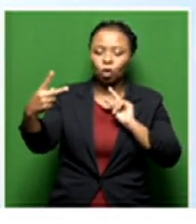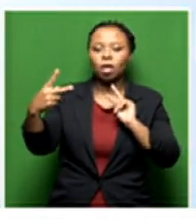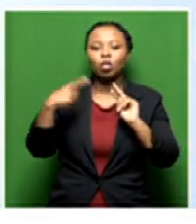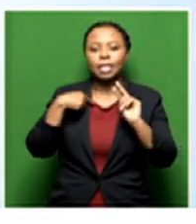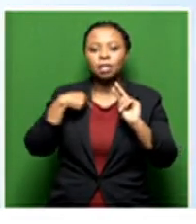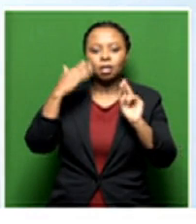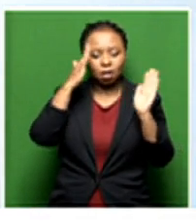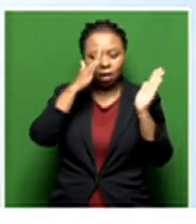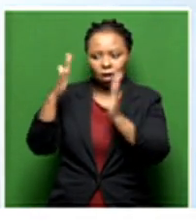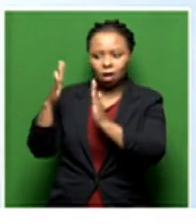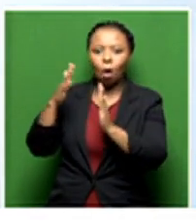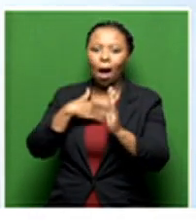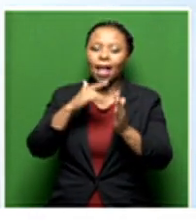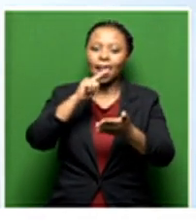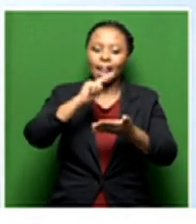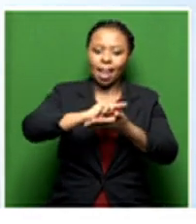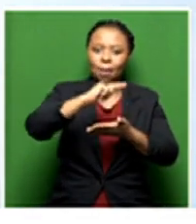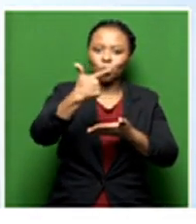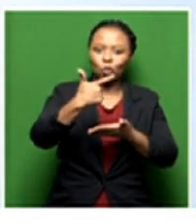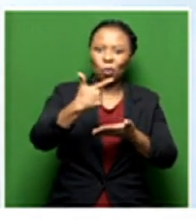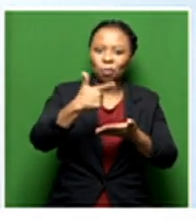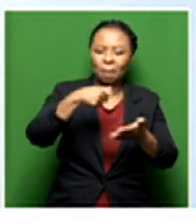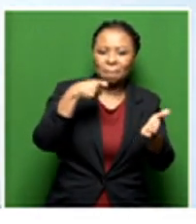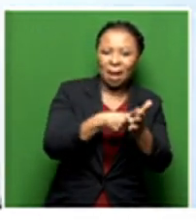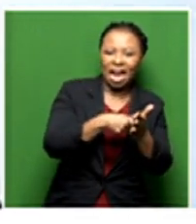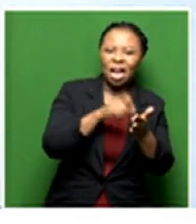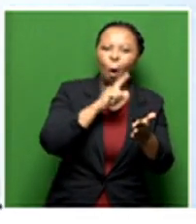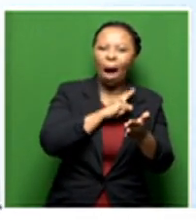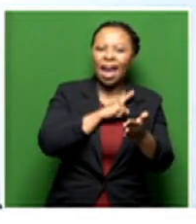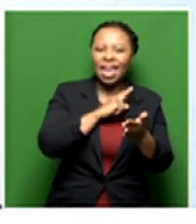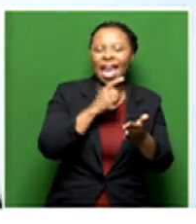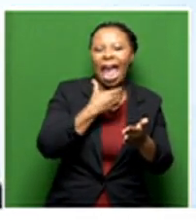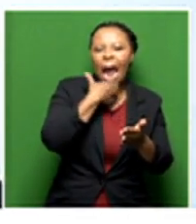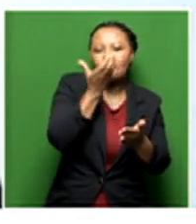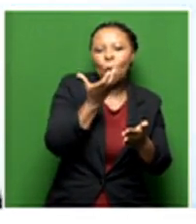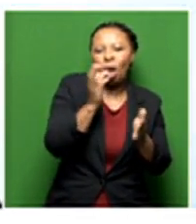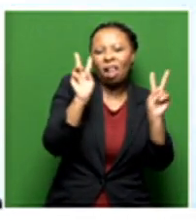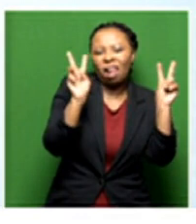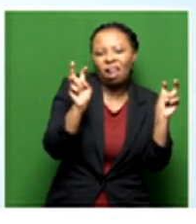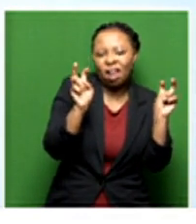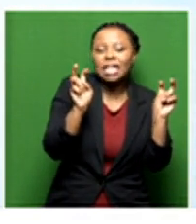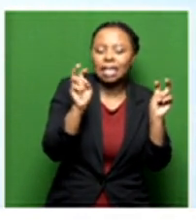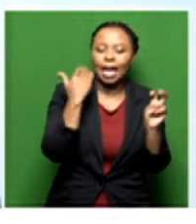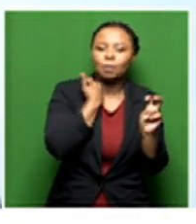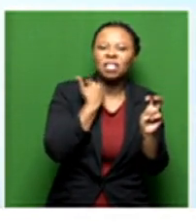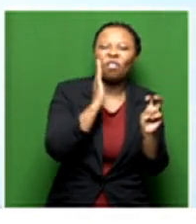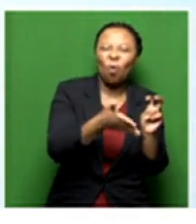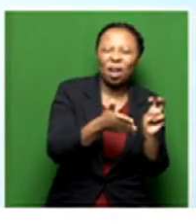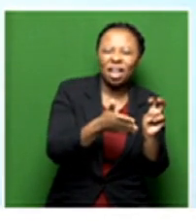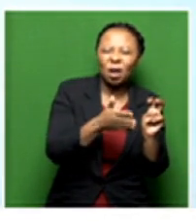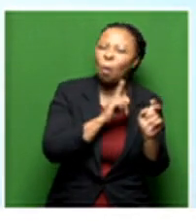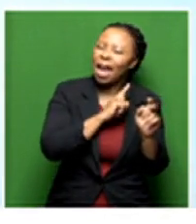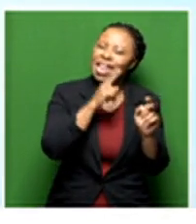of things, because, you know, you buy a laptop, a MacBook, because it's Apple, it's going to be expensive because of the